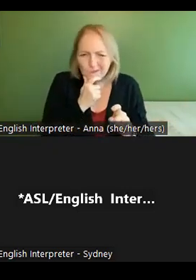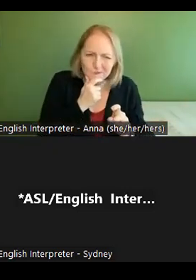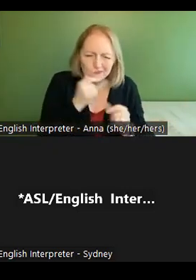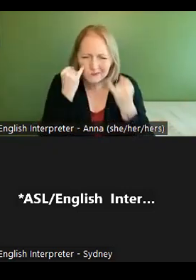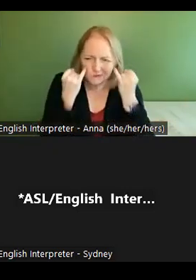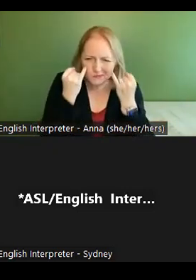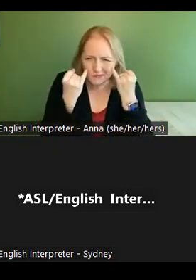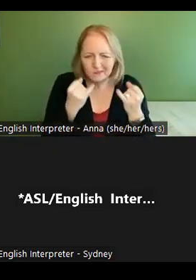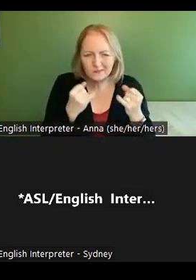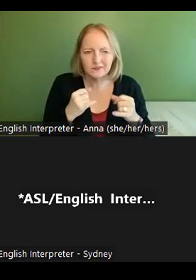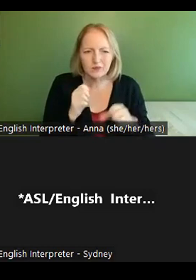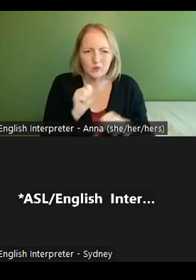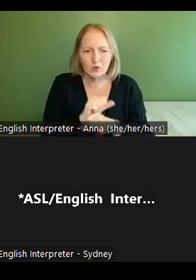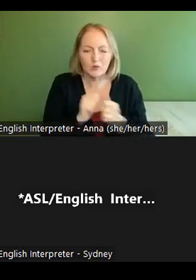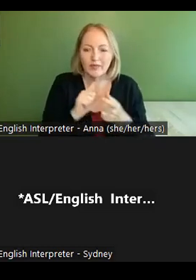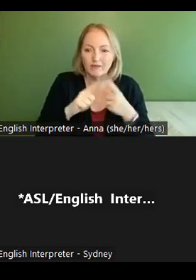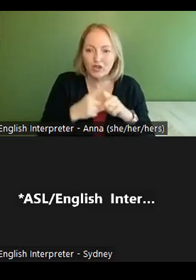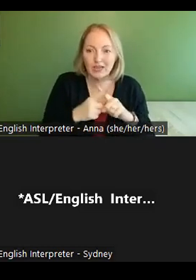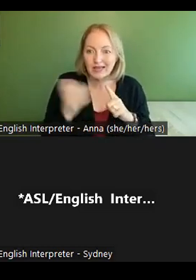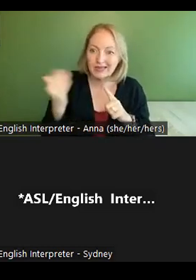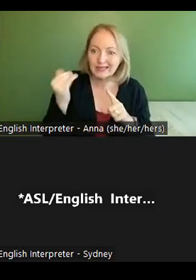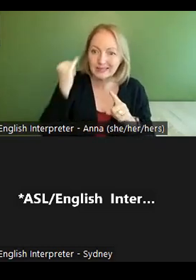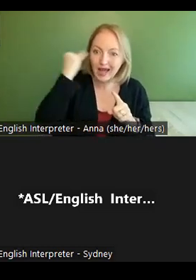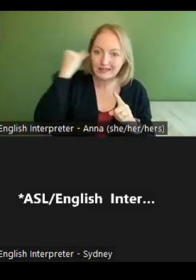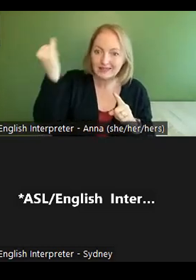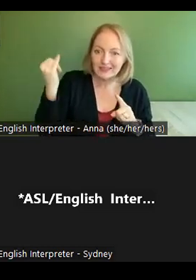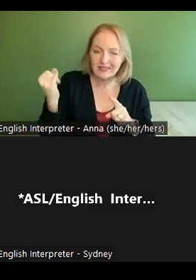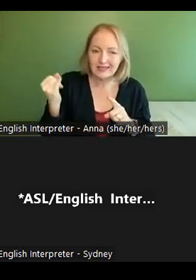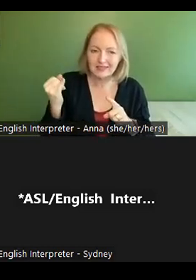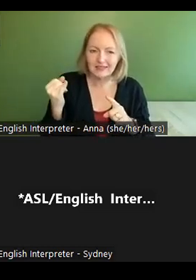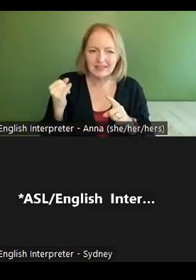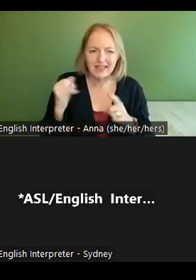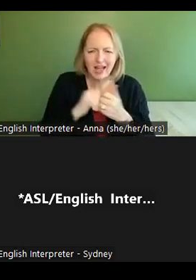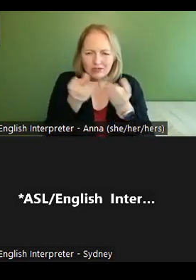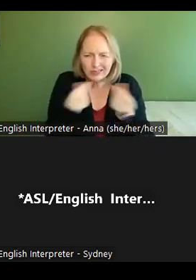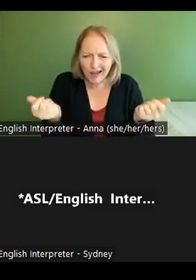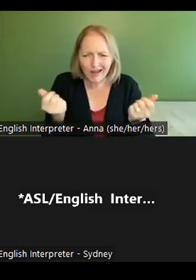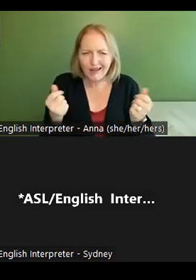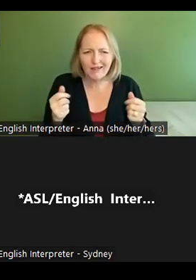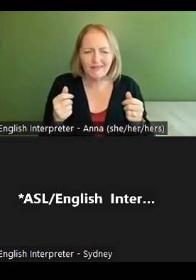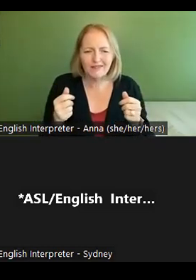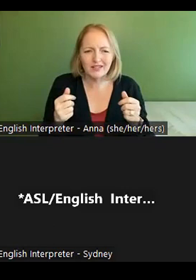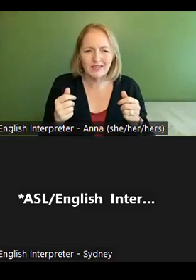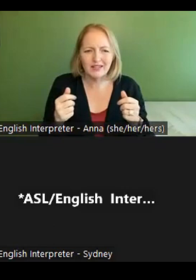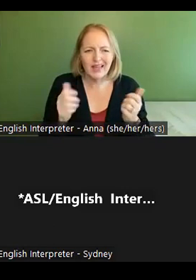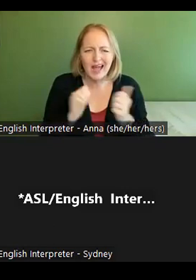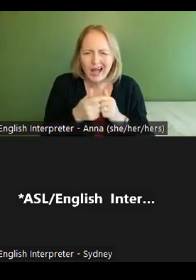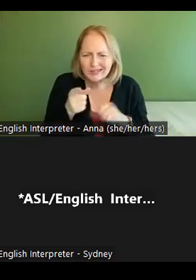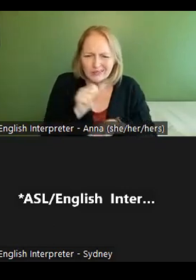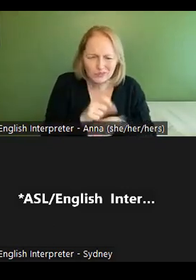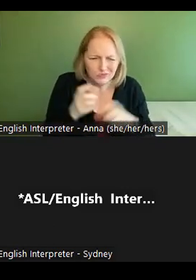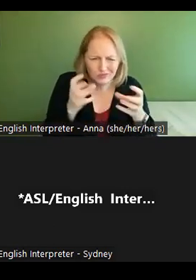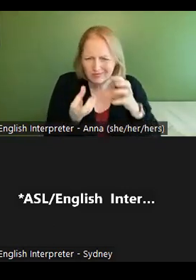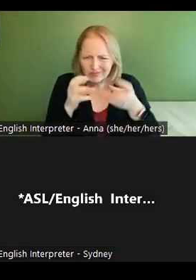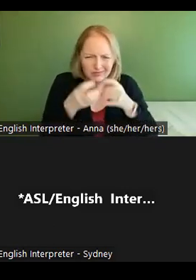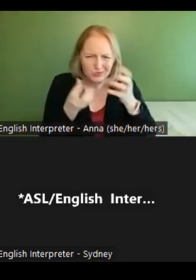They are working with their friends to try to come up with some type of solution, some type of, how does this work in the